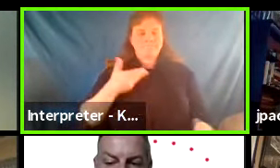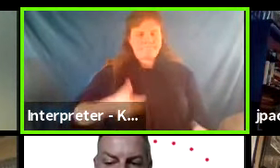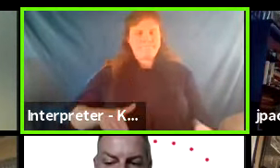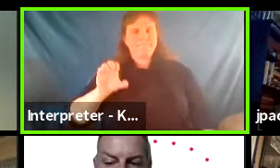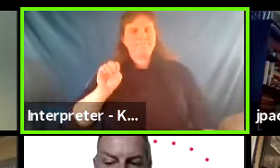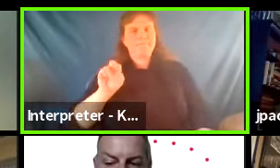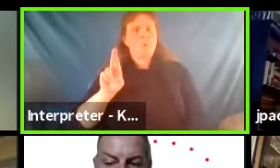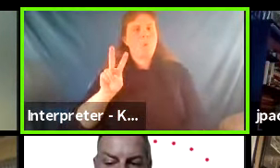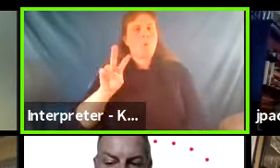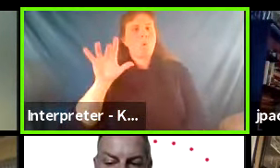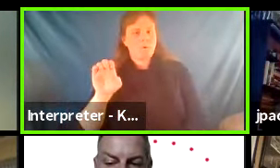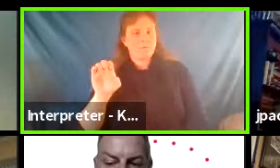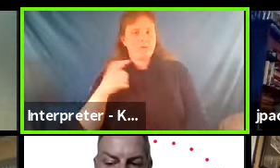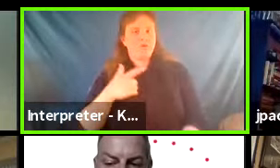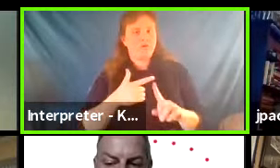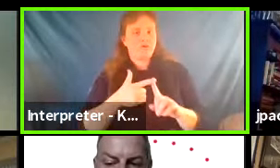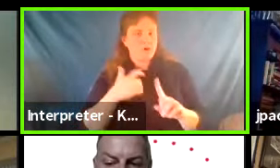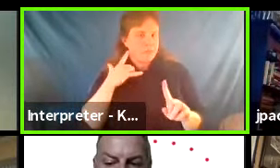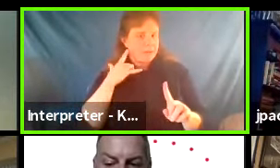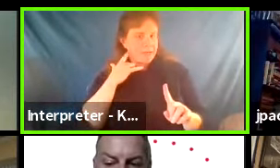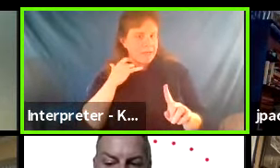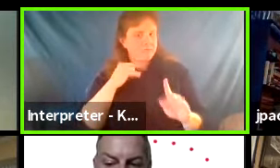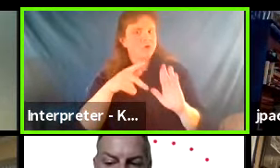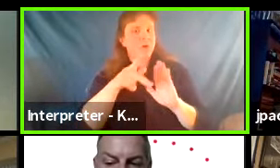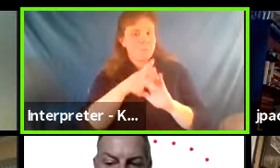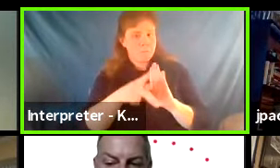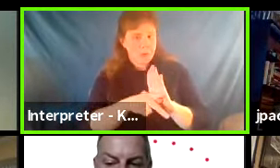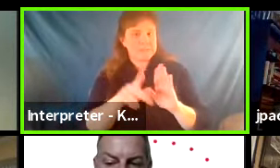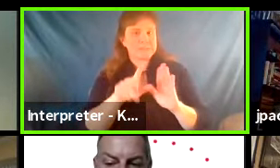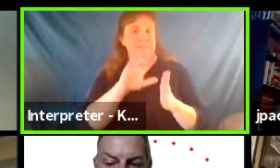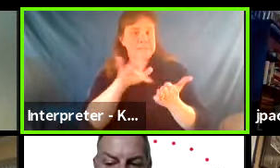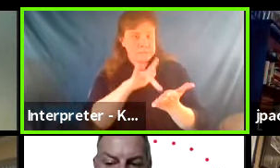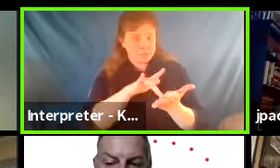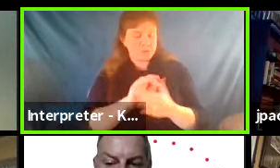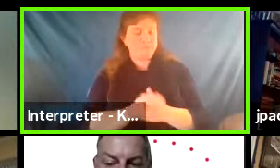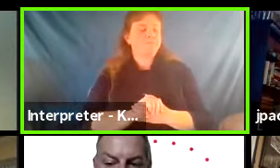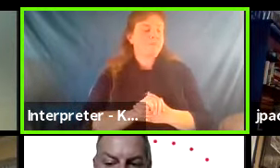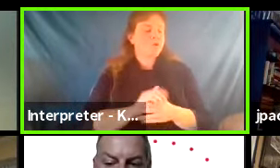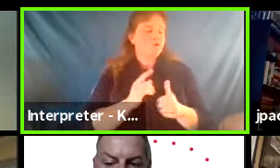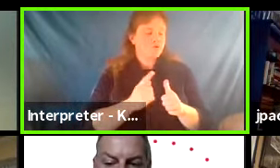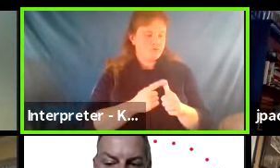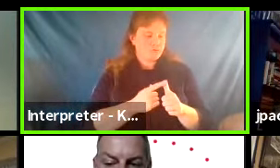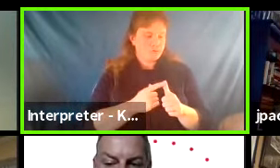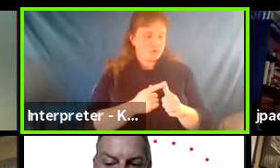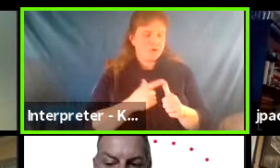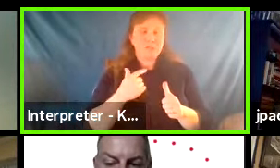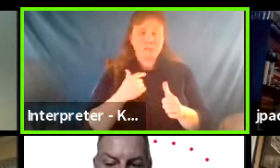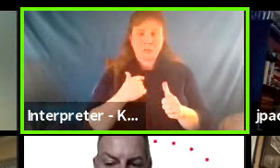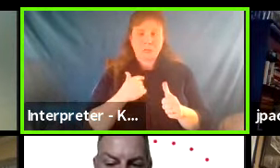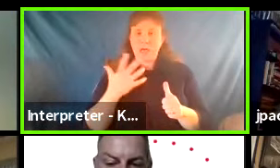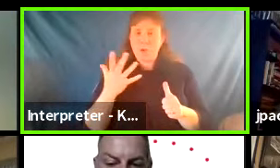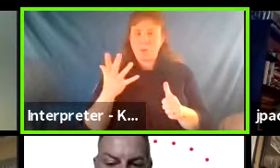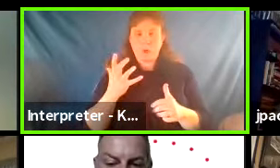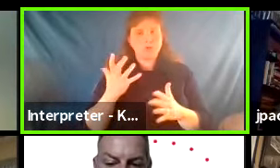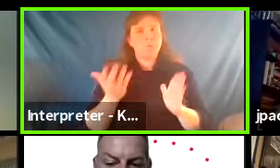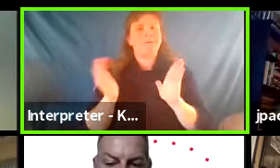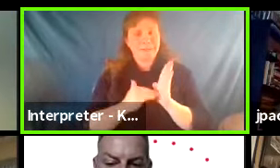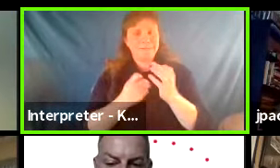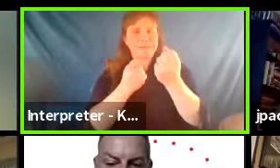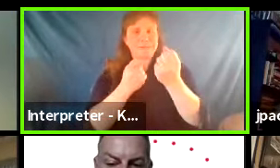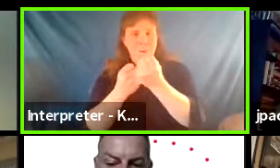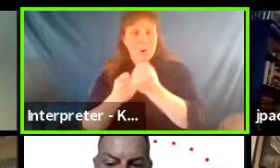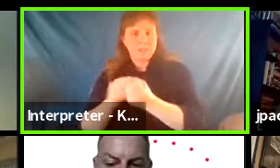Dr. Pond. Orville Thomas, California Immigrant Policy Center. First, I really want to amplify what Deanna and Hosea